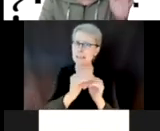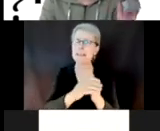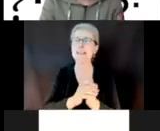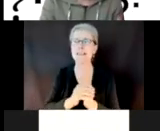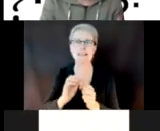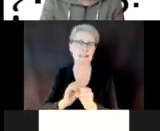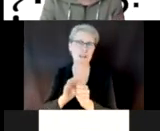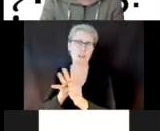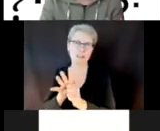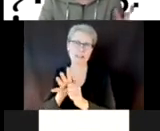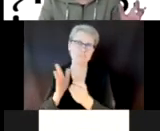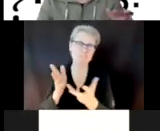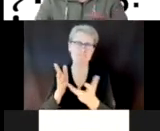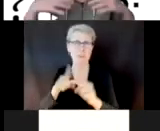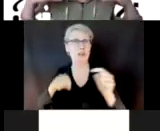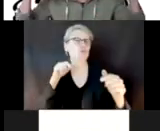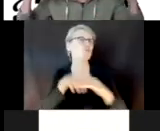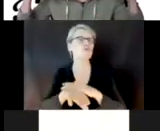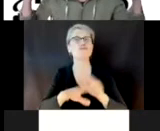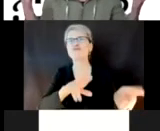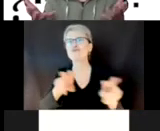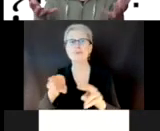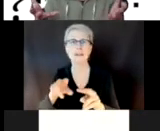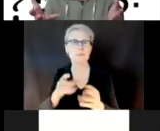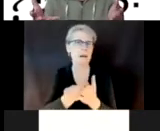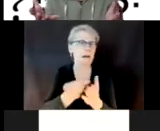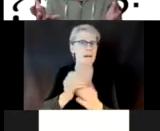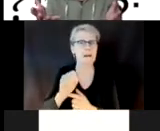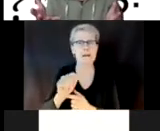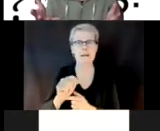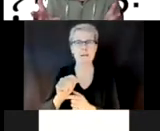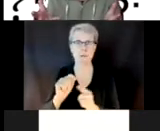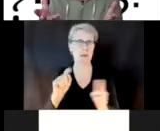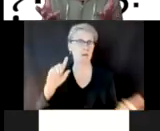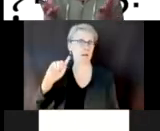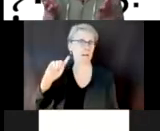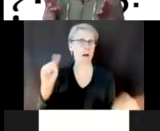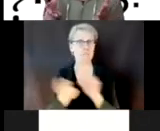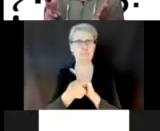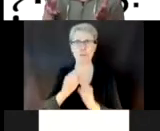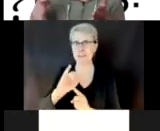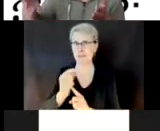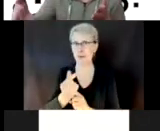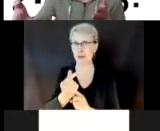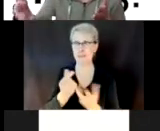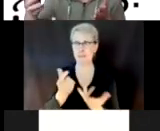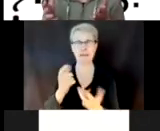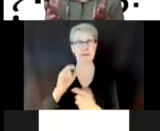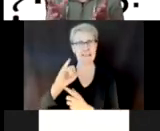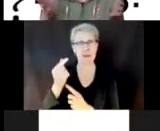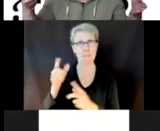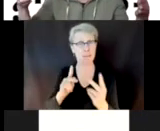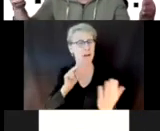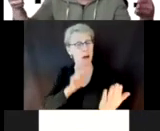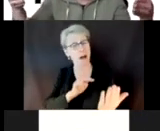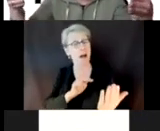a problem for sure. So basically, has this community on Instagram, but it's not necessarily the target audience for buying. So how